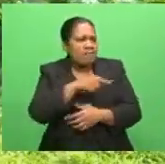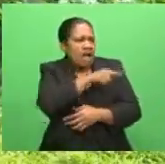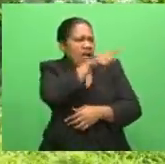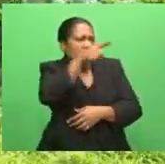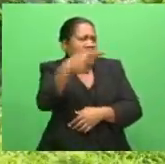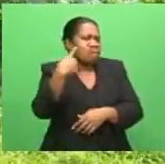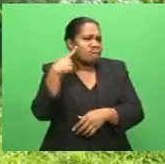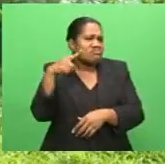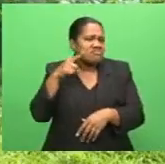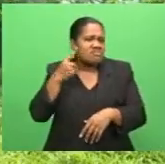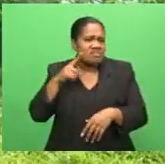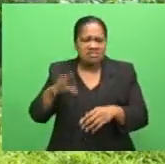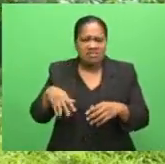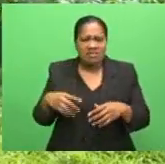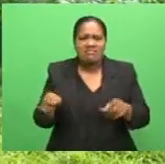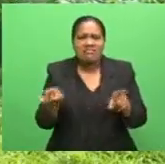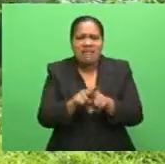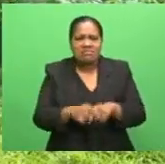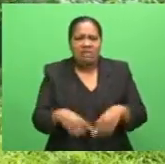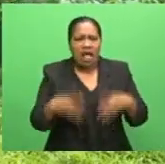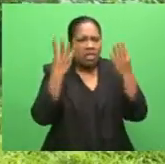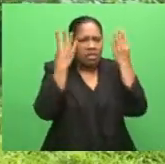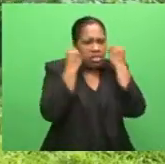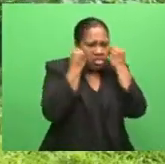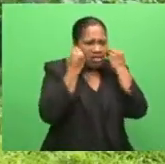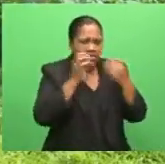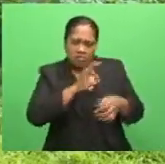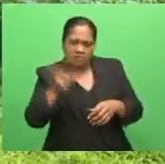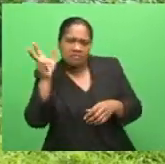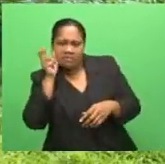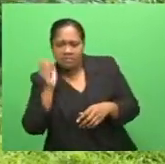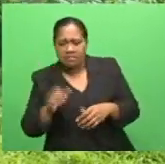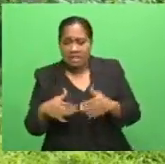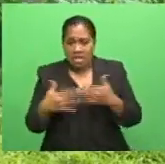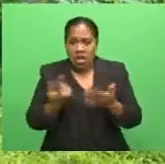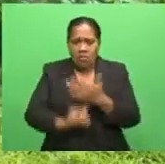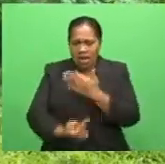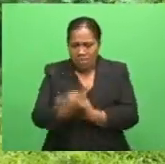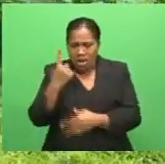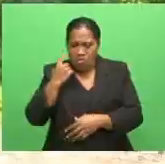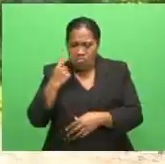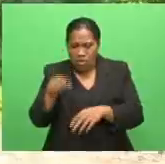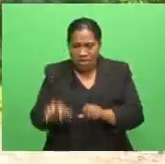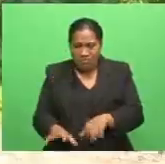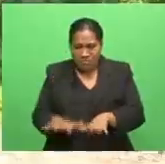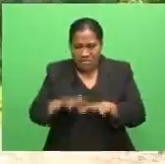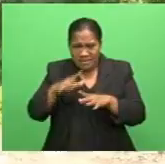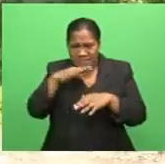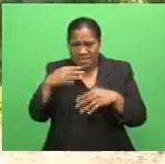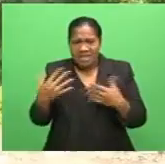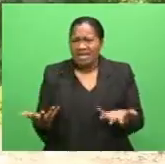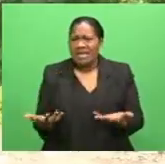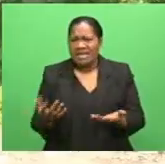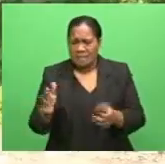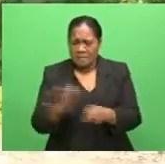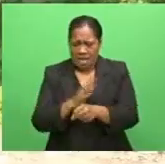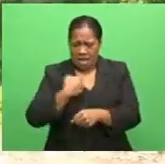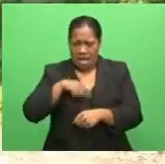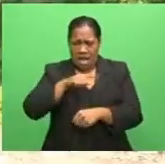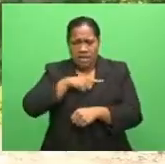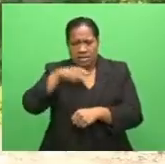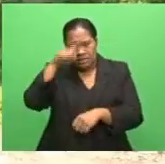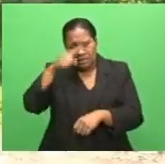when it rains or when it floods, and the quality of the water has been making us sick. We got dengue fever here,